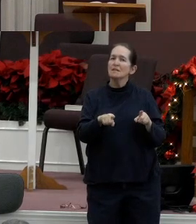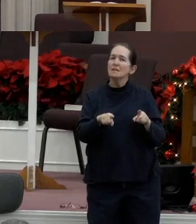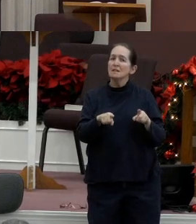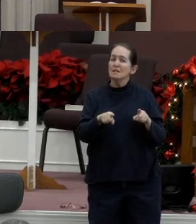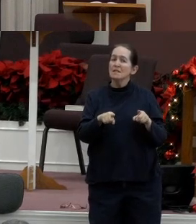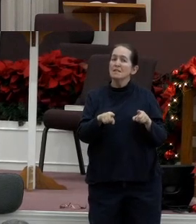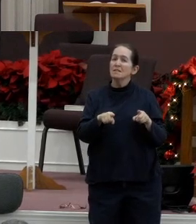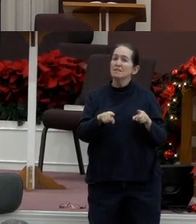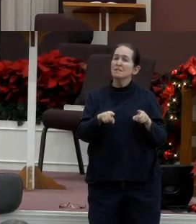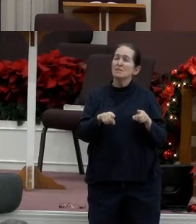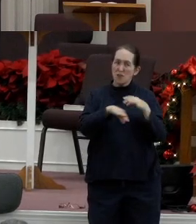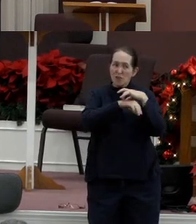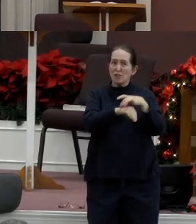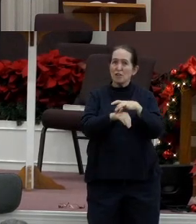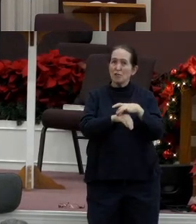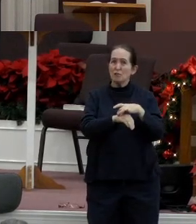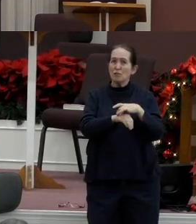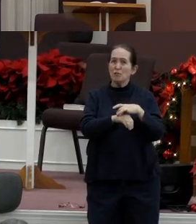this earth,